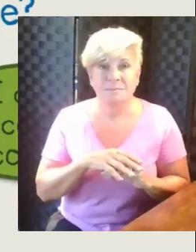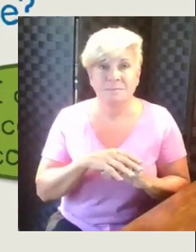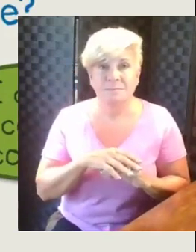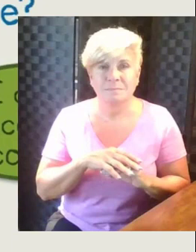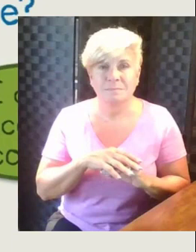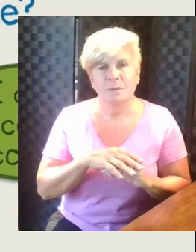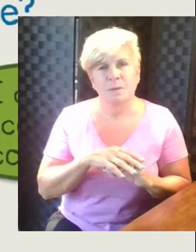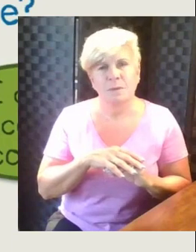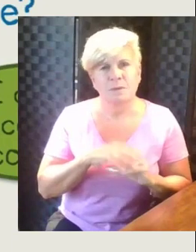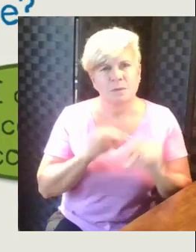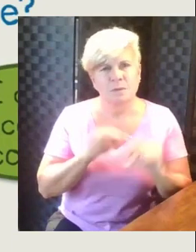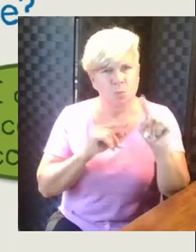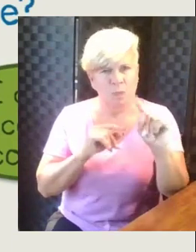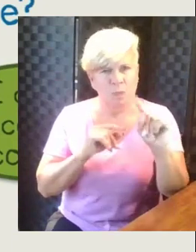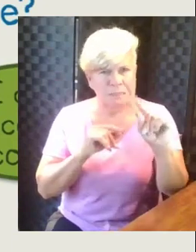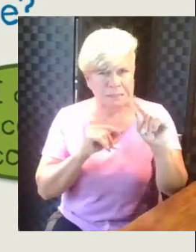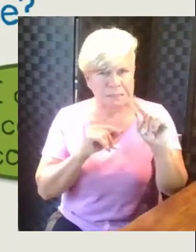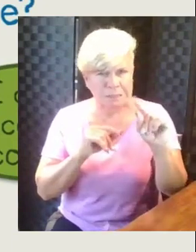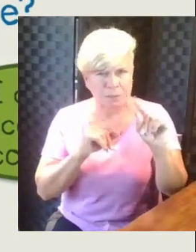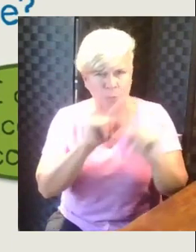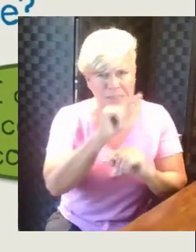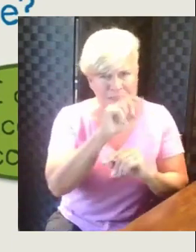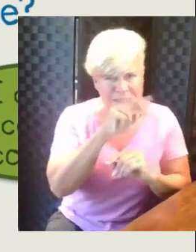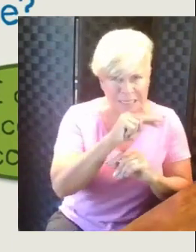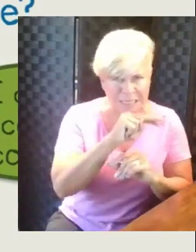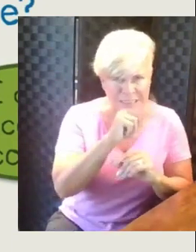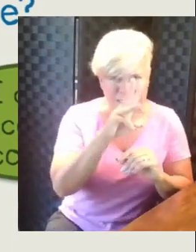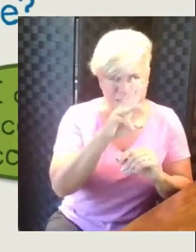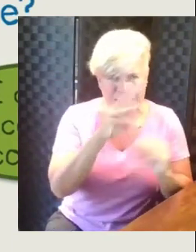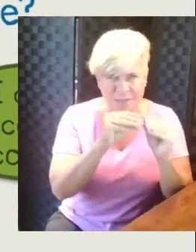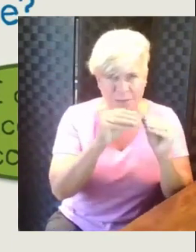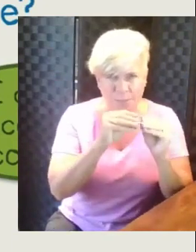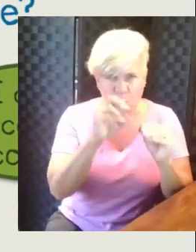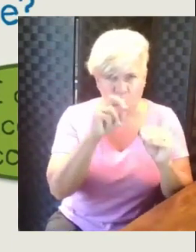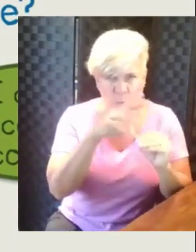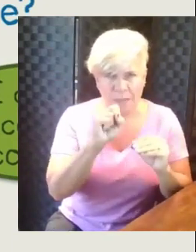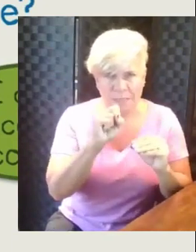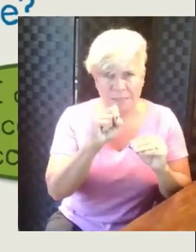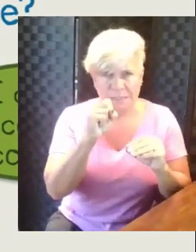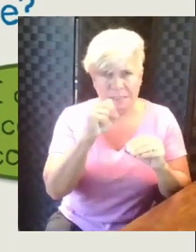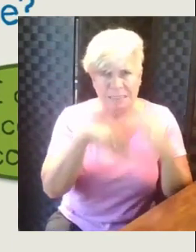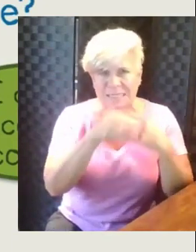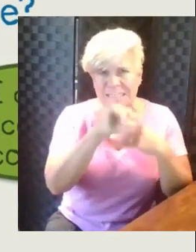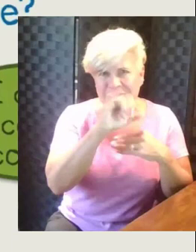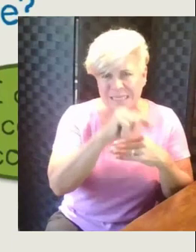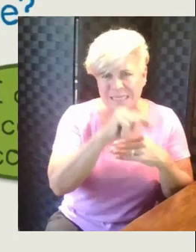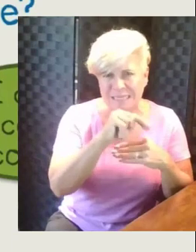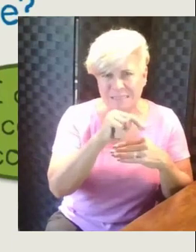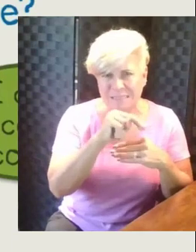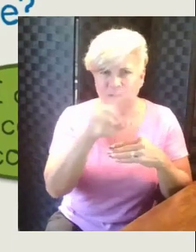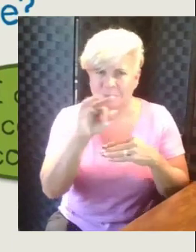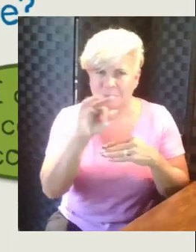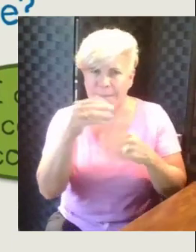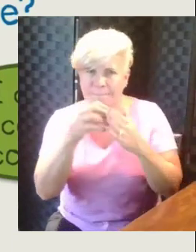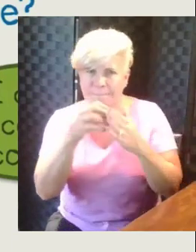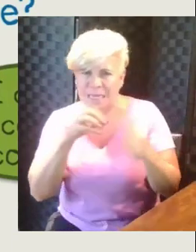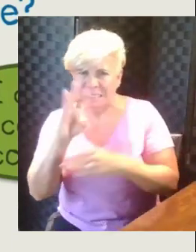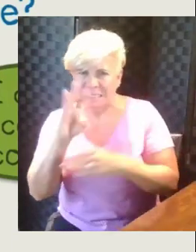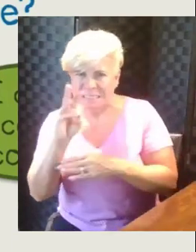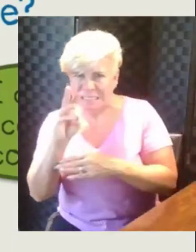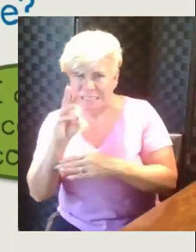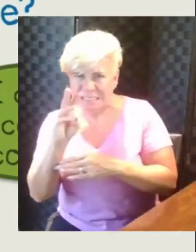Well, there's 1 tens and 6 more ones in Ian's tower. So 19 minus